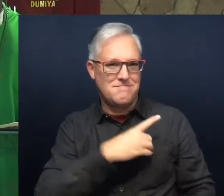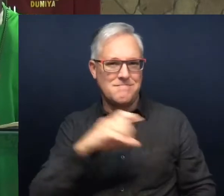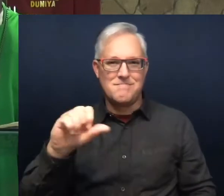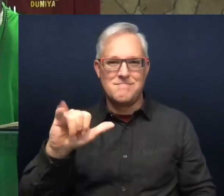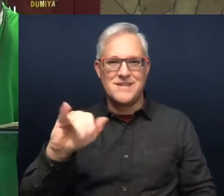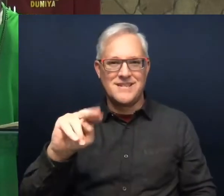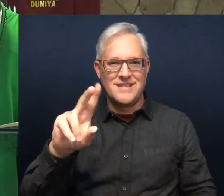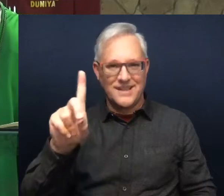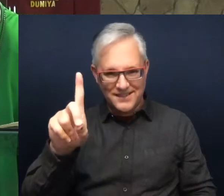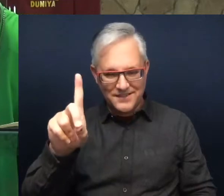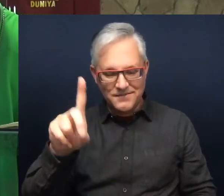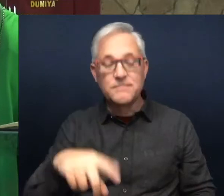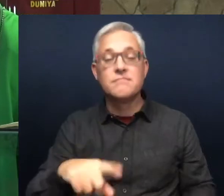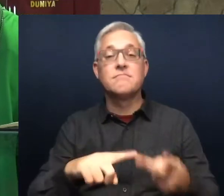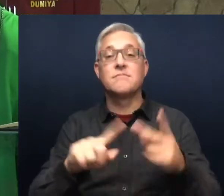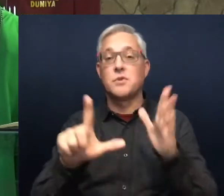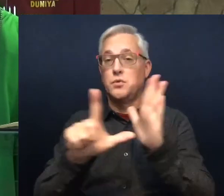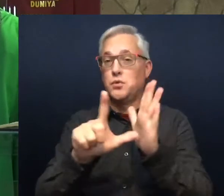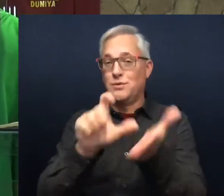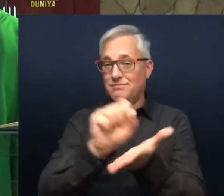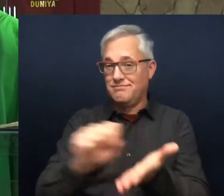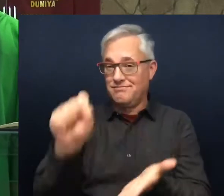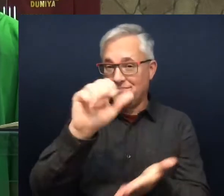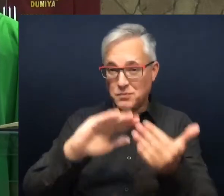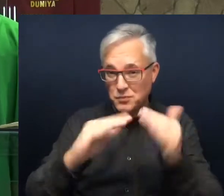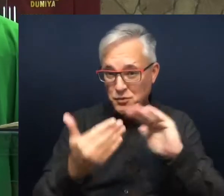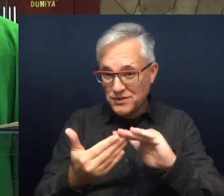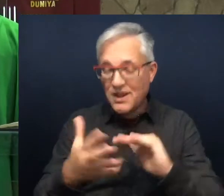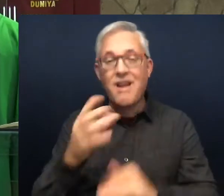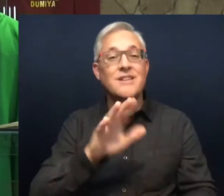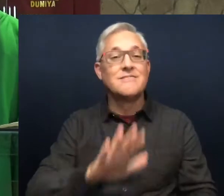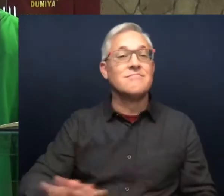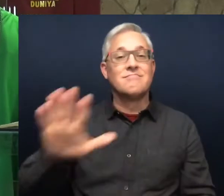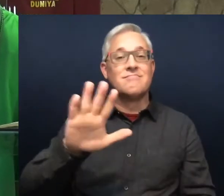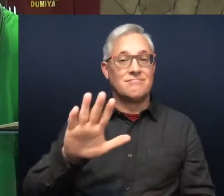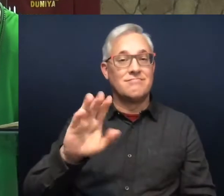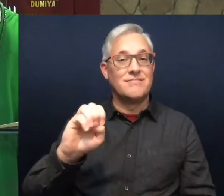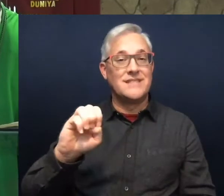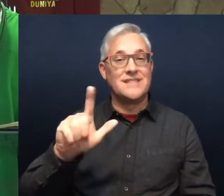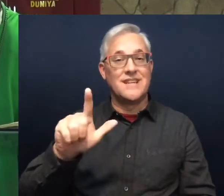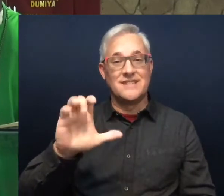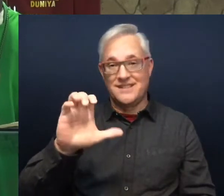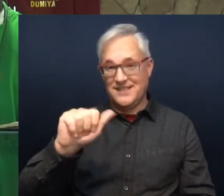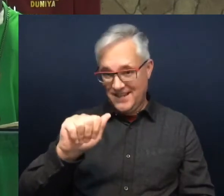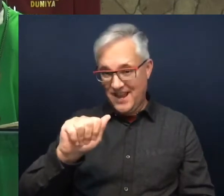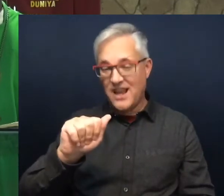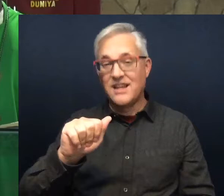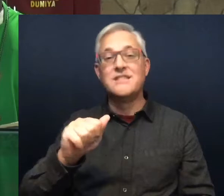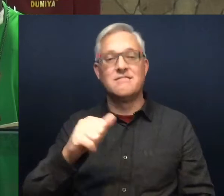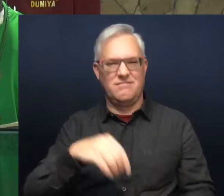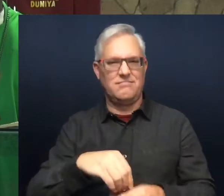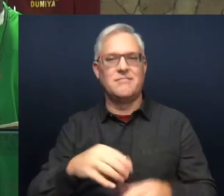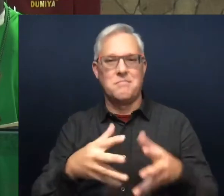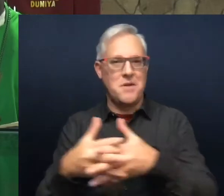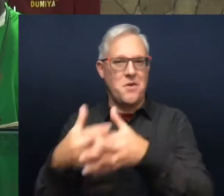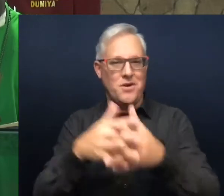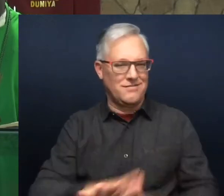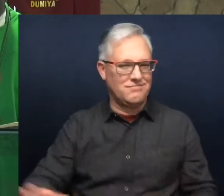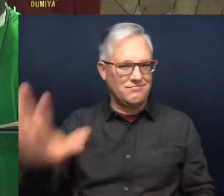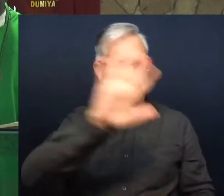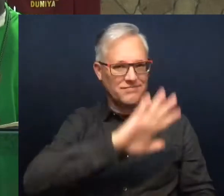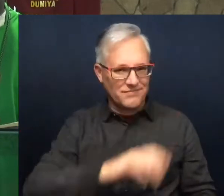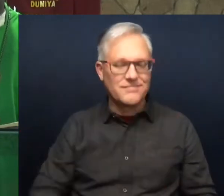Area Synod, Luther Seminary community, and the churchwide office of the Evangelical Lutheran Church in America.